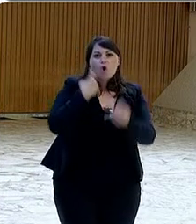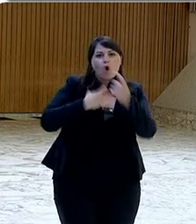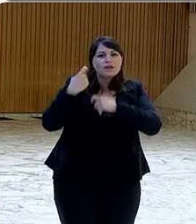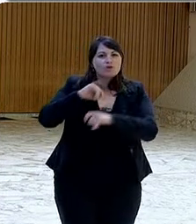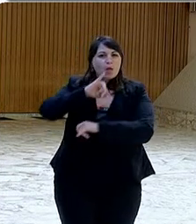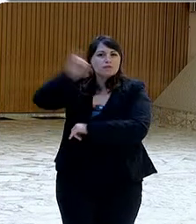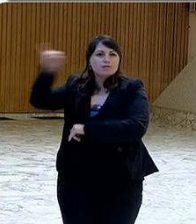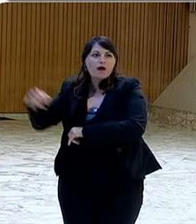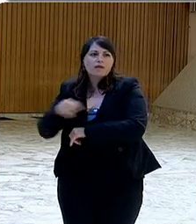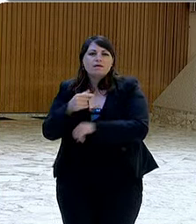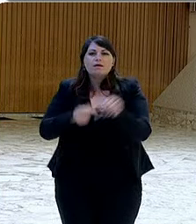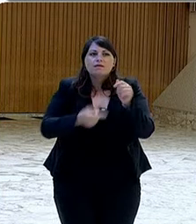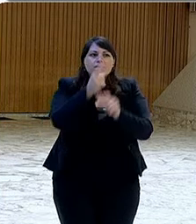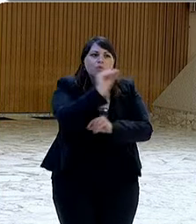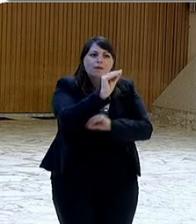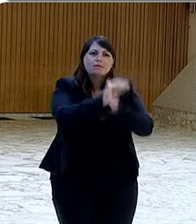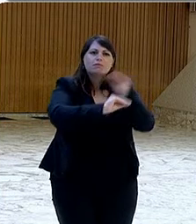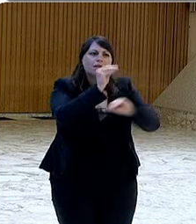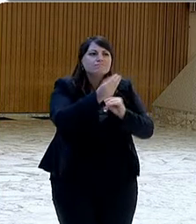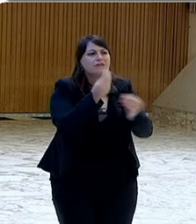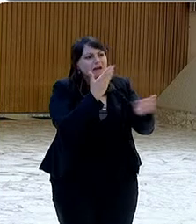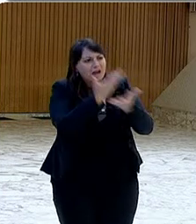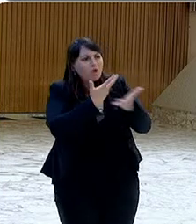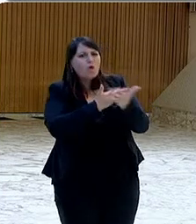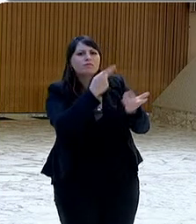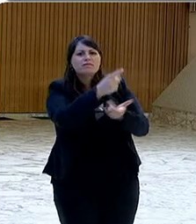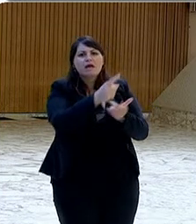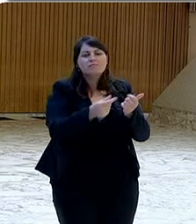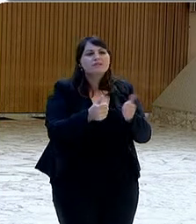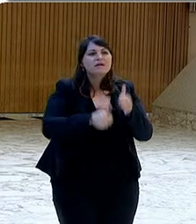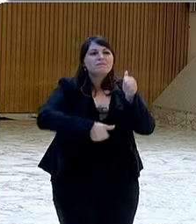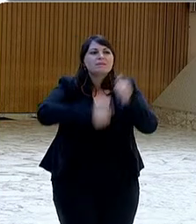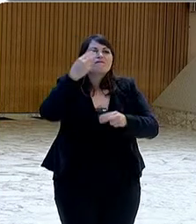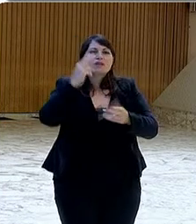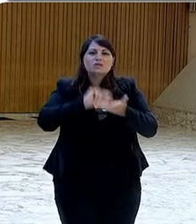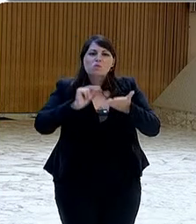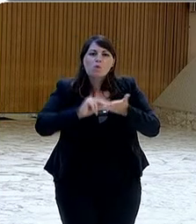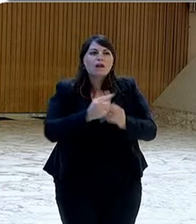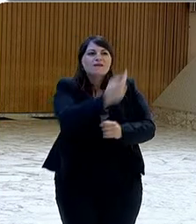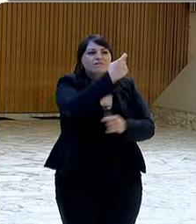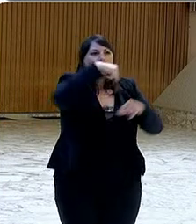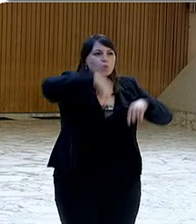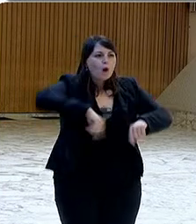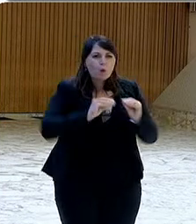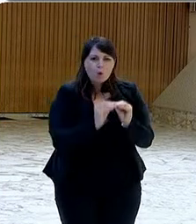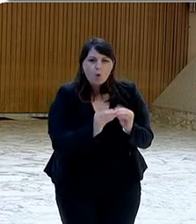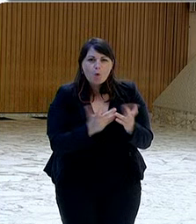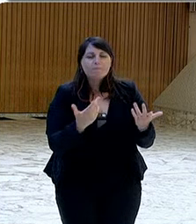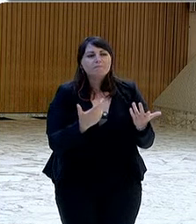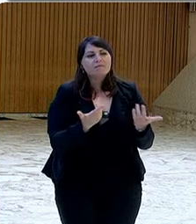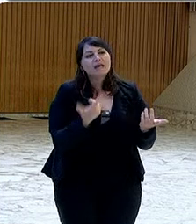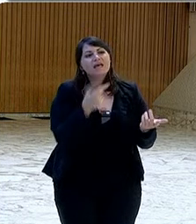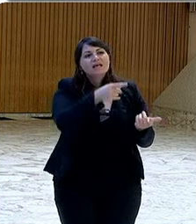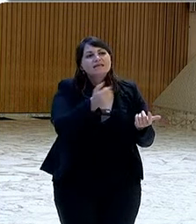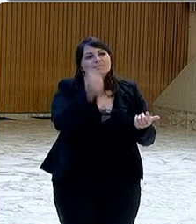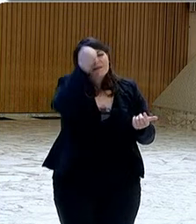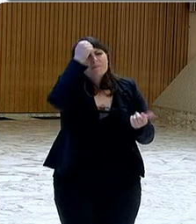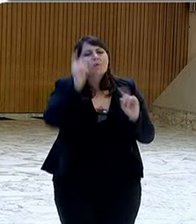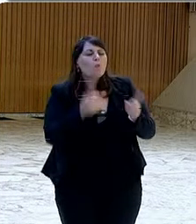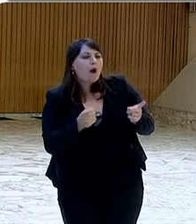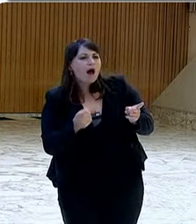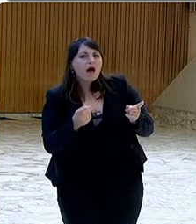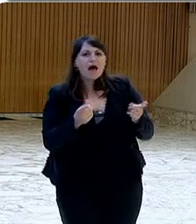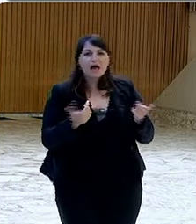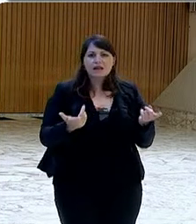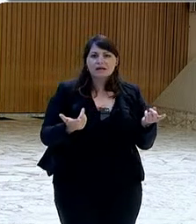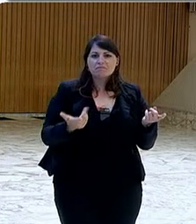is your greatest regret? Maybe tie this to children's sacramental preparation and life